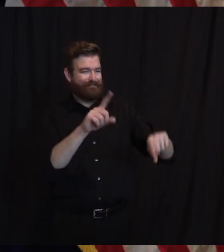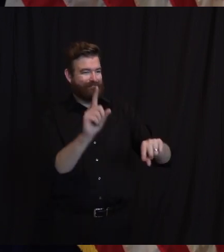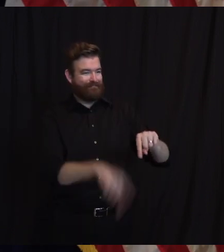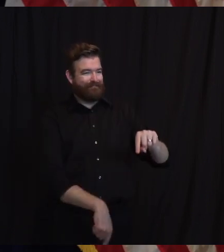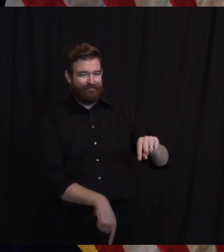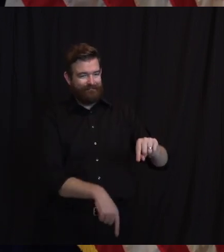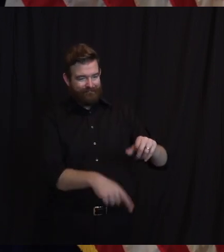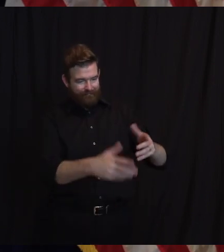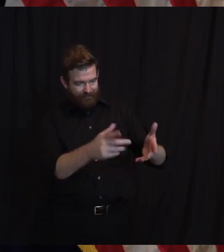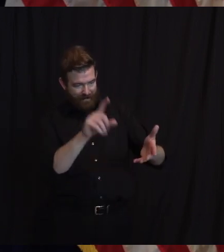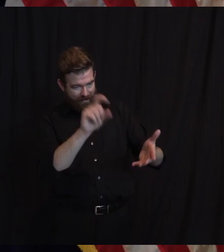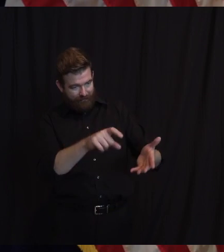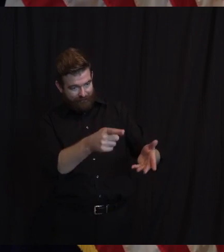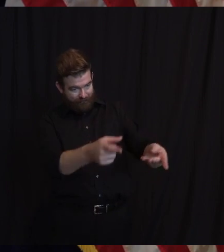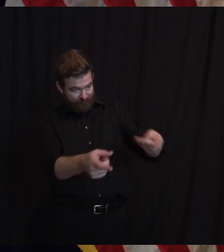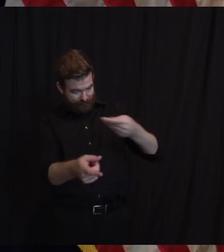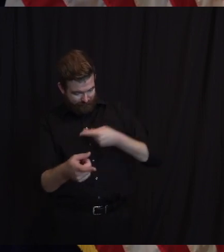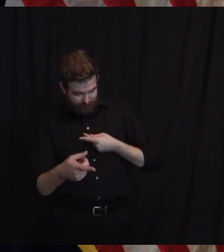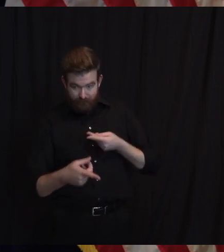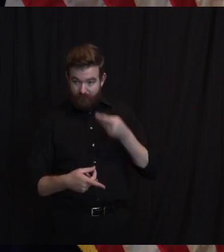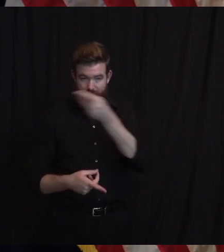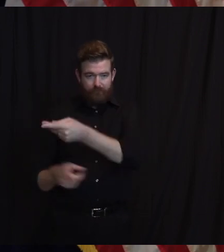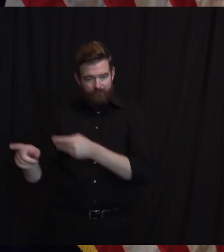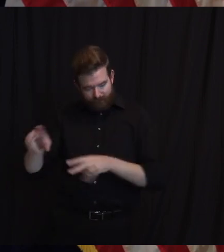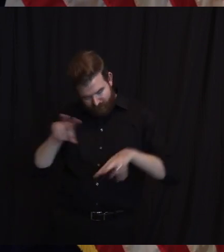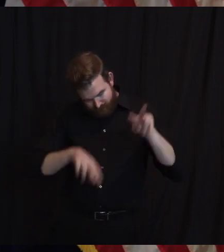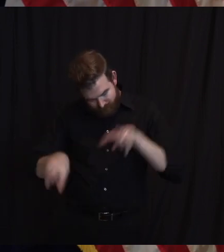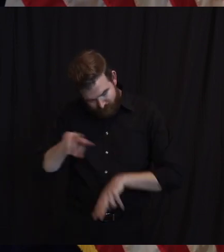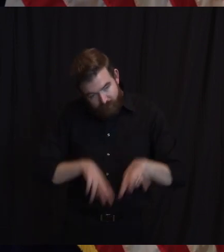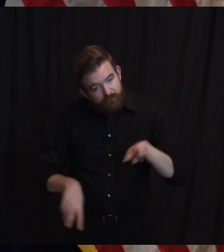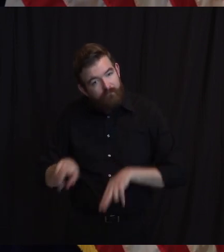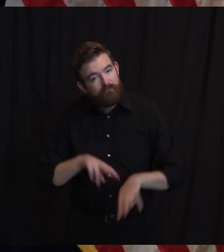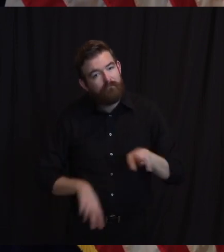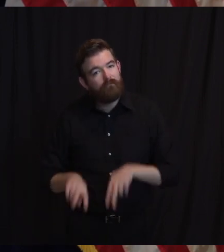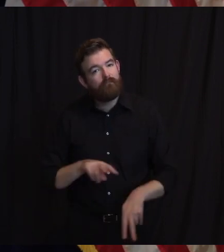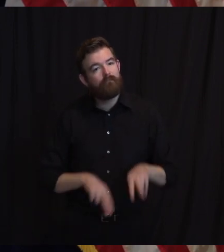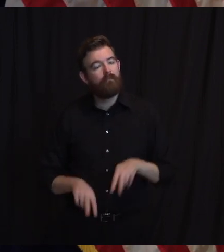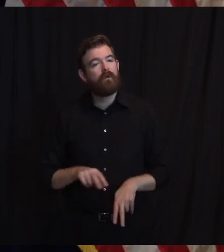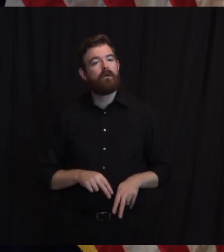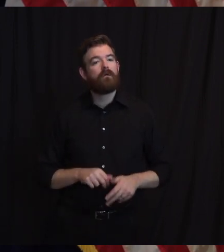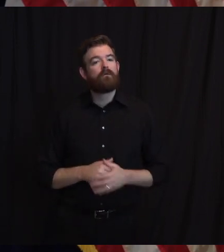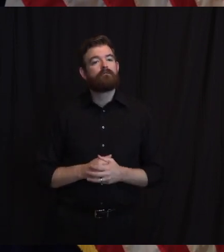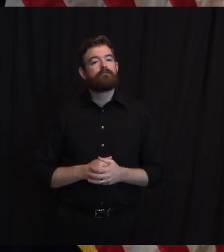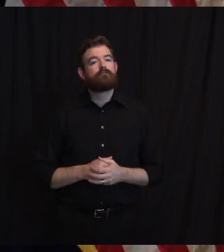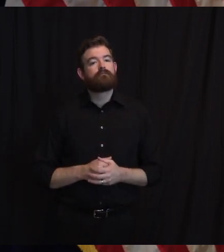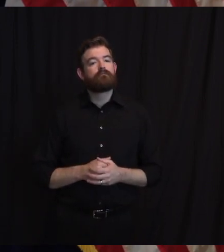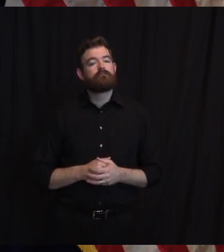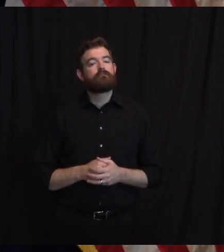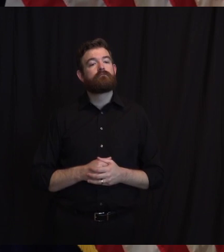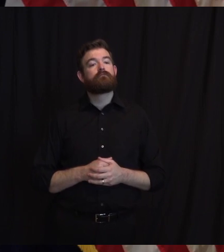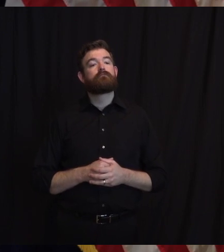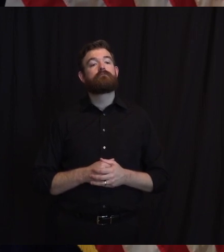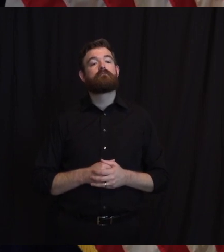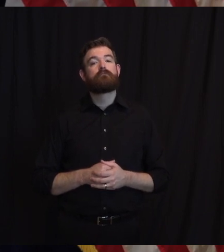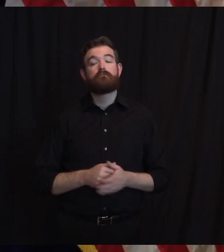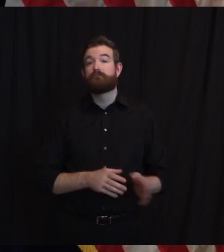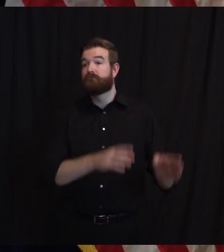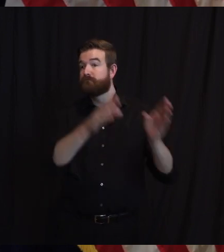individuals. Okay? Thank you. Sir, welcome. Thank you. Couple questions.